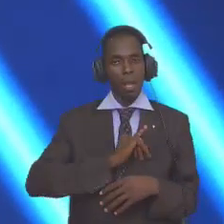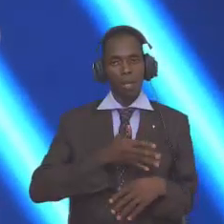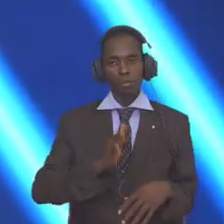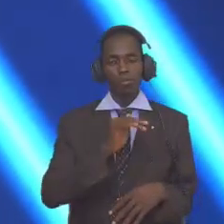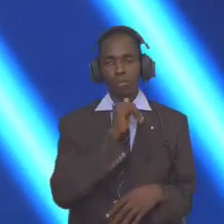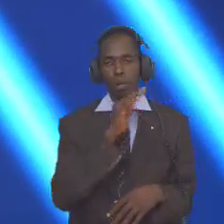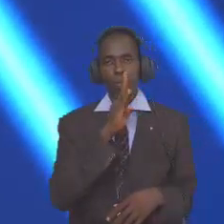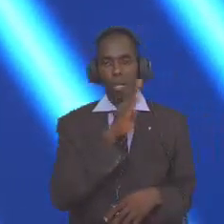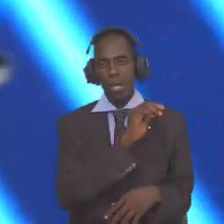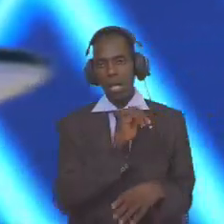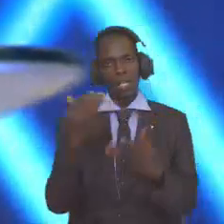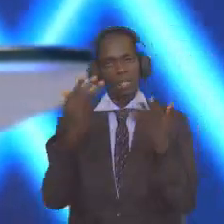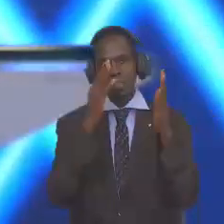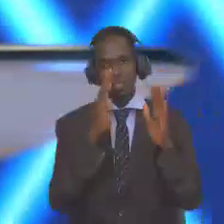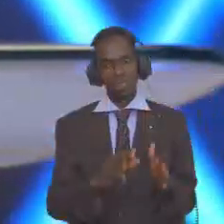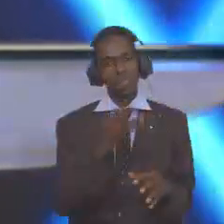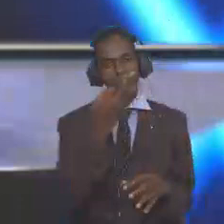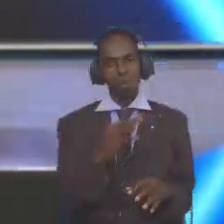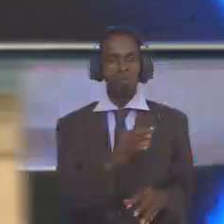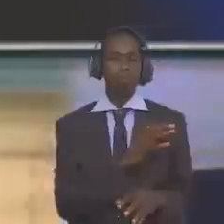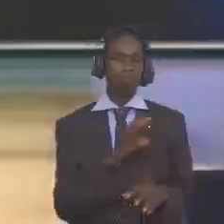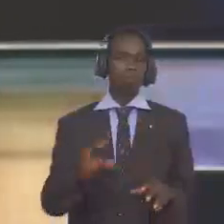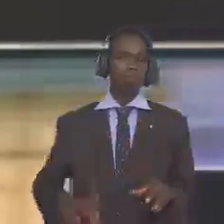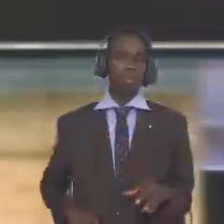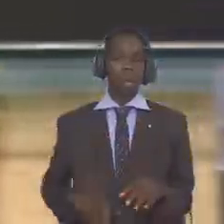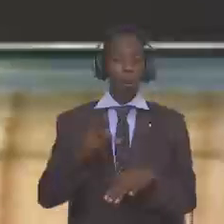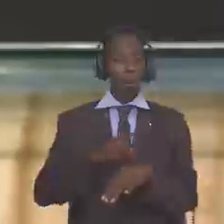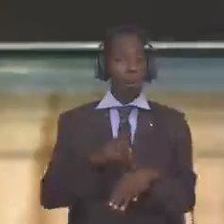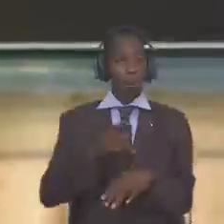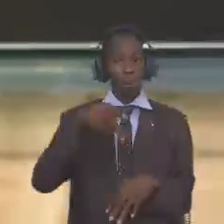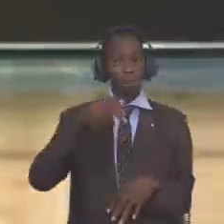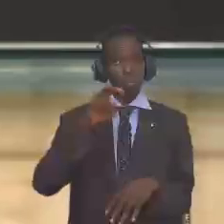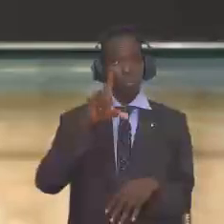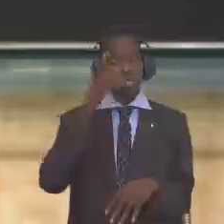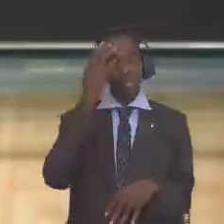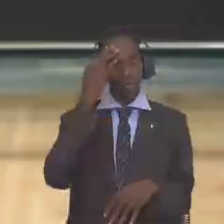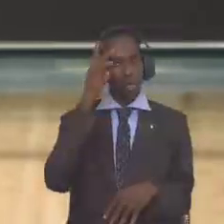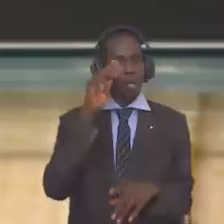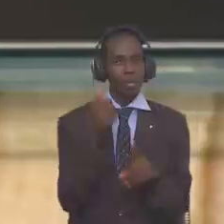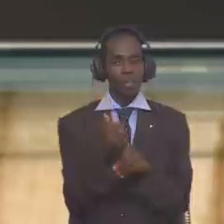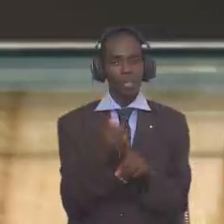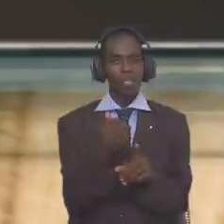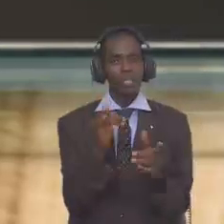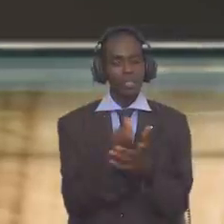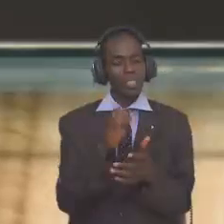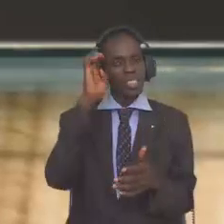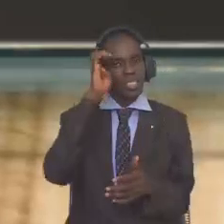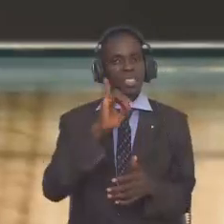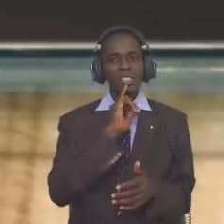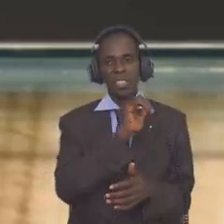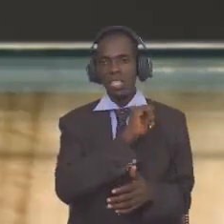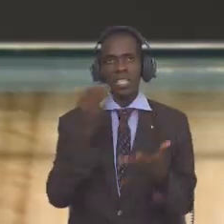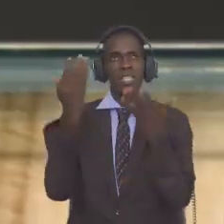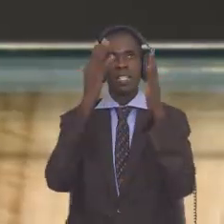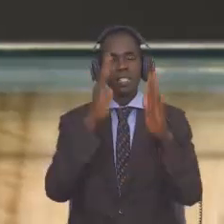Christ. He knew himself all the time that he was the apostle of Christ, a servant of Christ, a